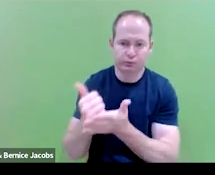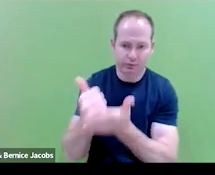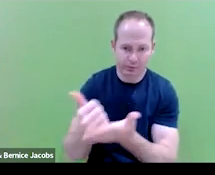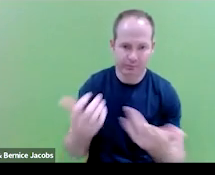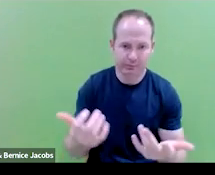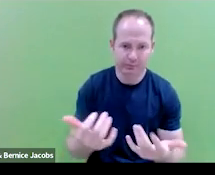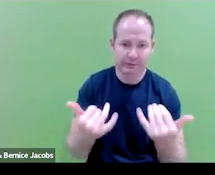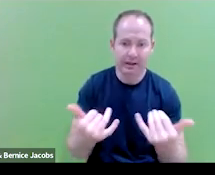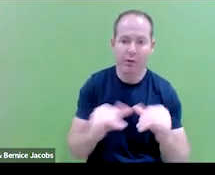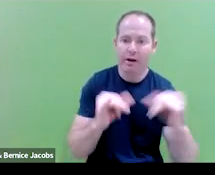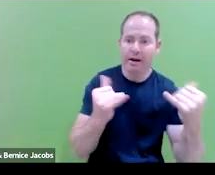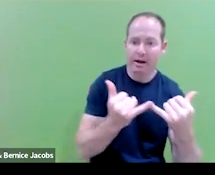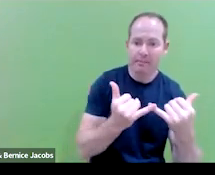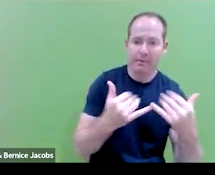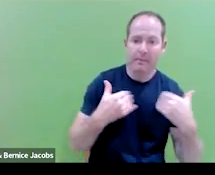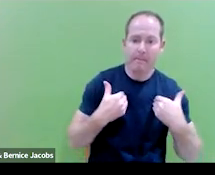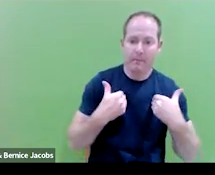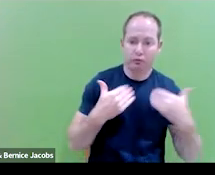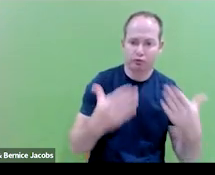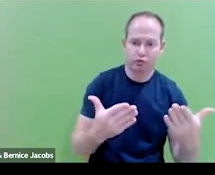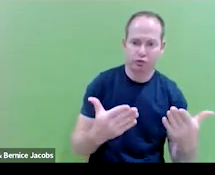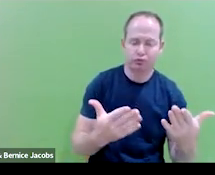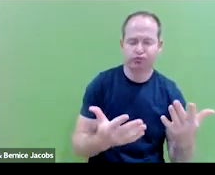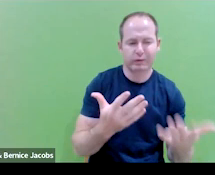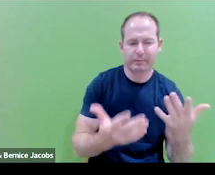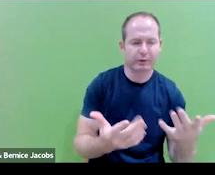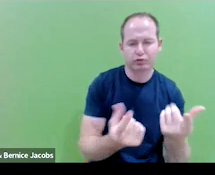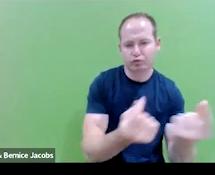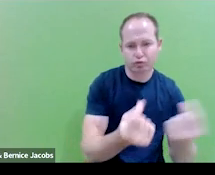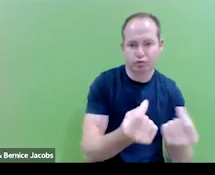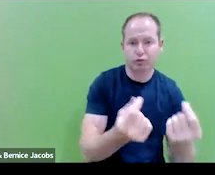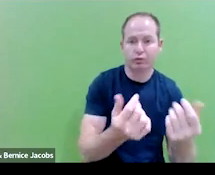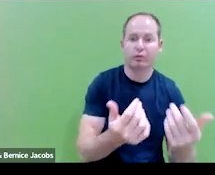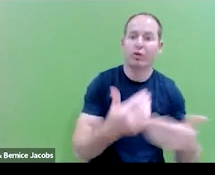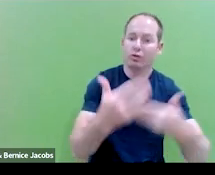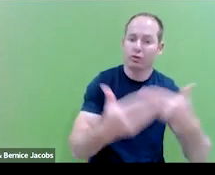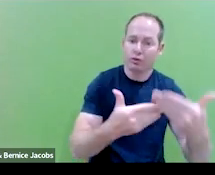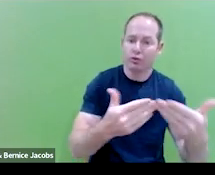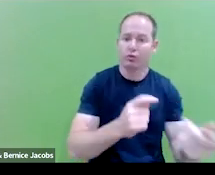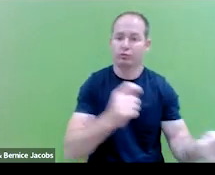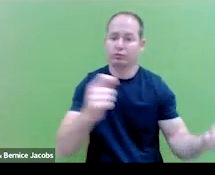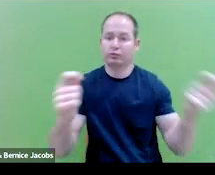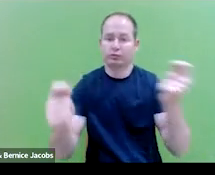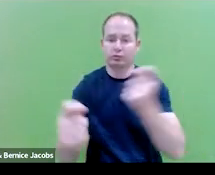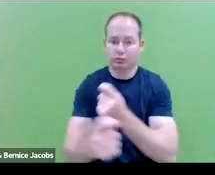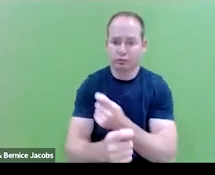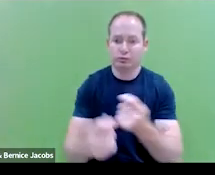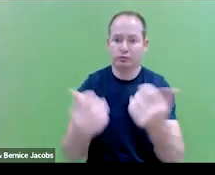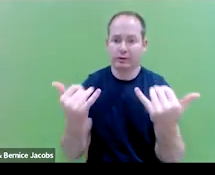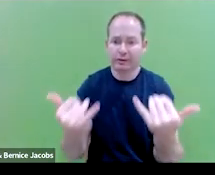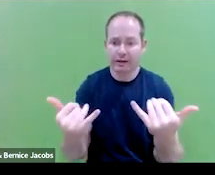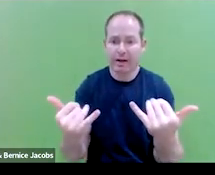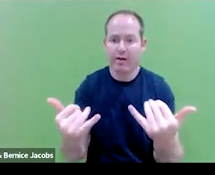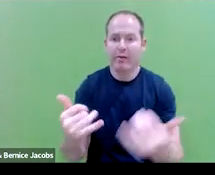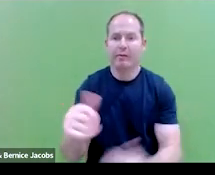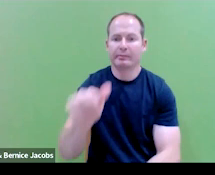started out partly with screen readers to give the voice component, and speech